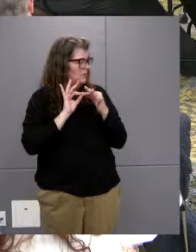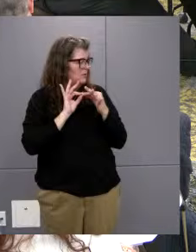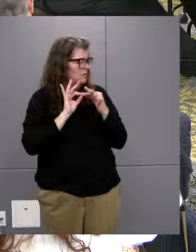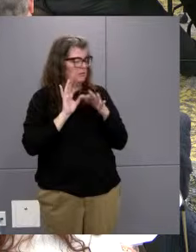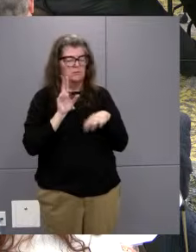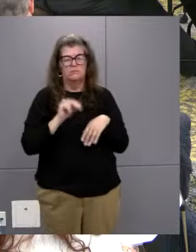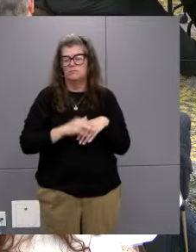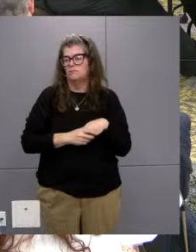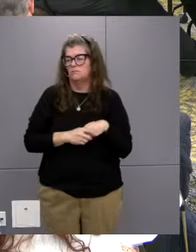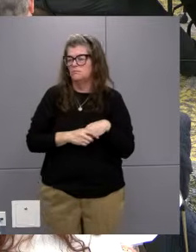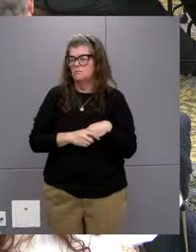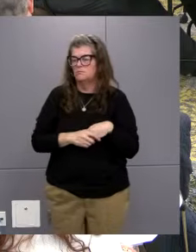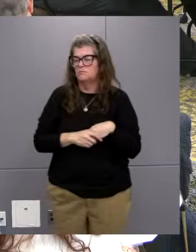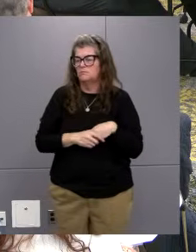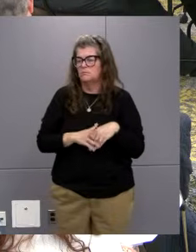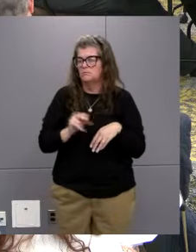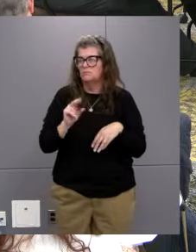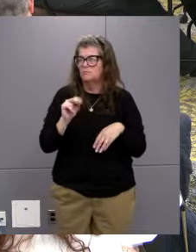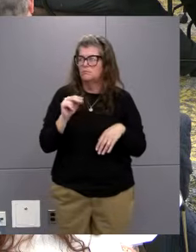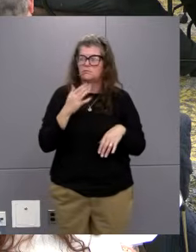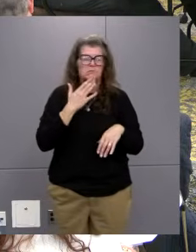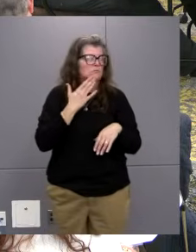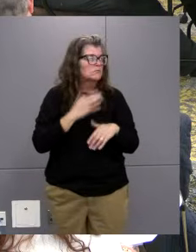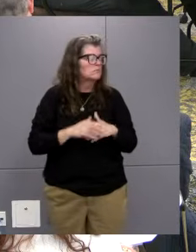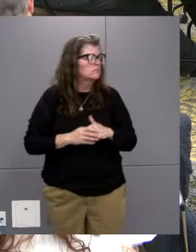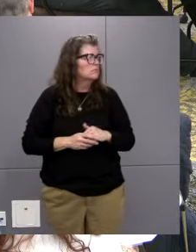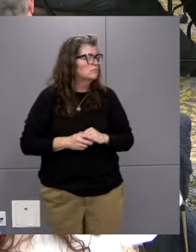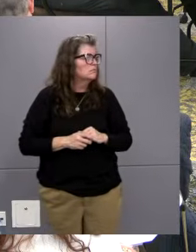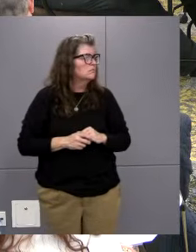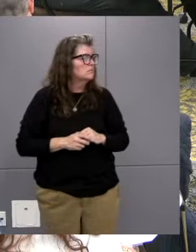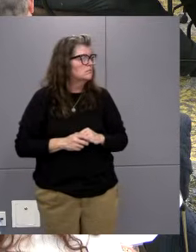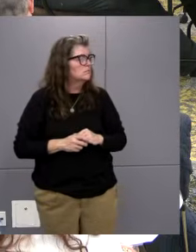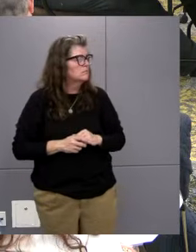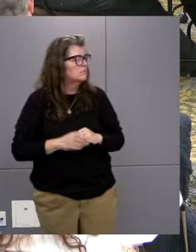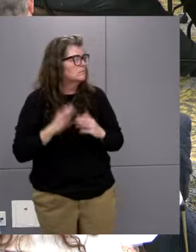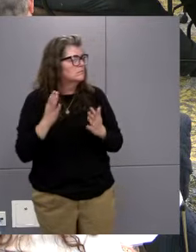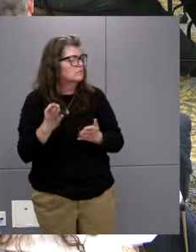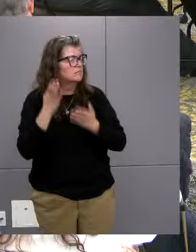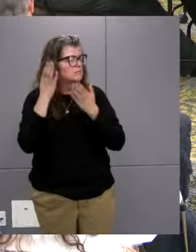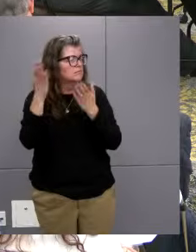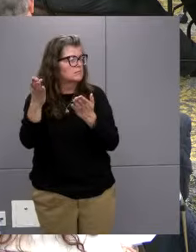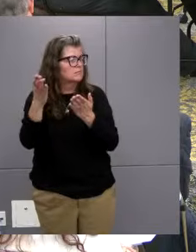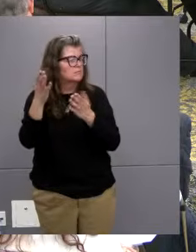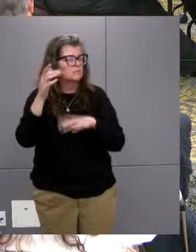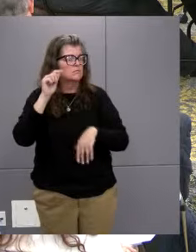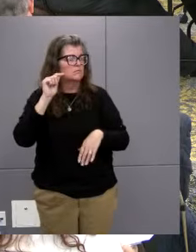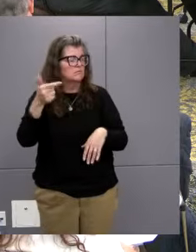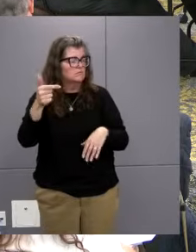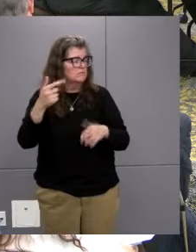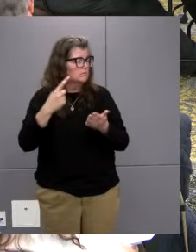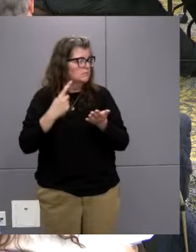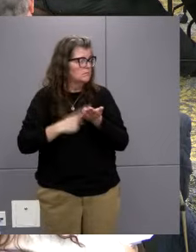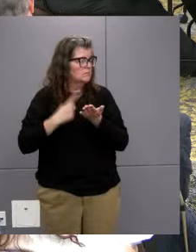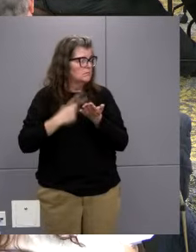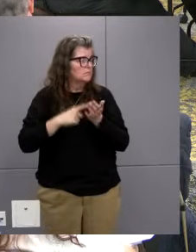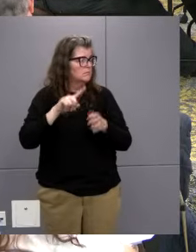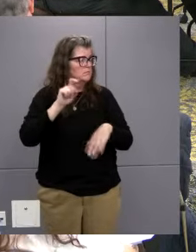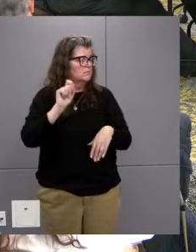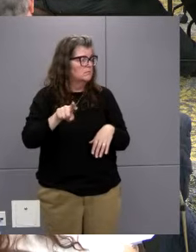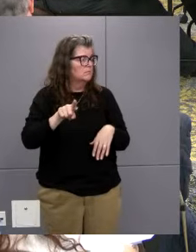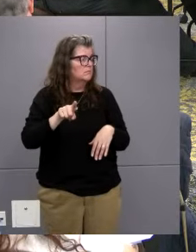No. Oh. No, I don't. Thank you. All right. Got a motion, it's been seconded. Any discussion?